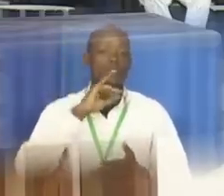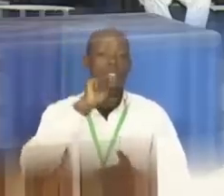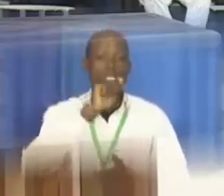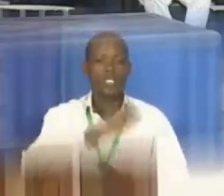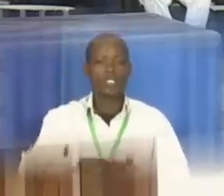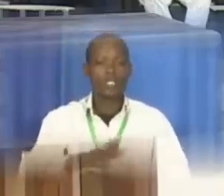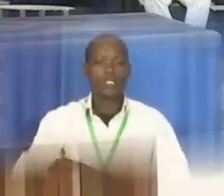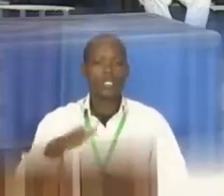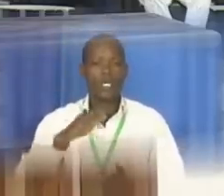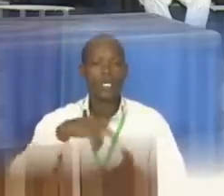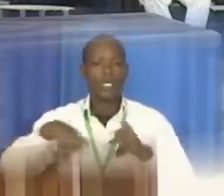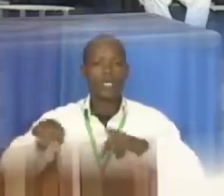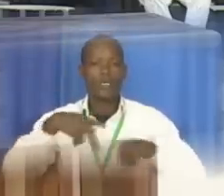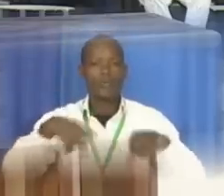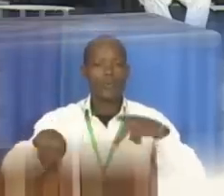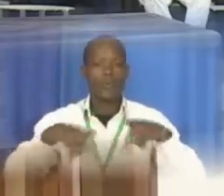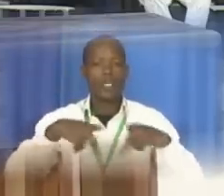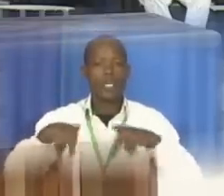frightening.